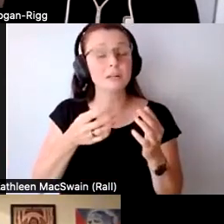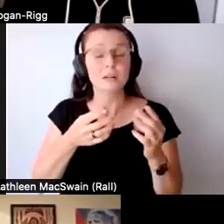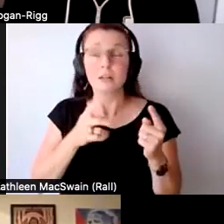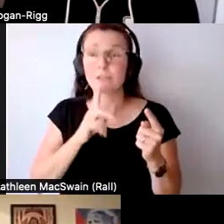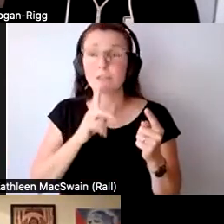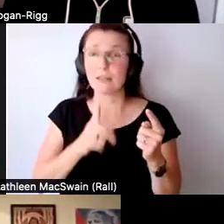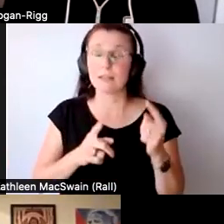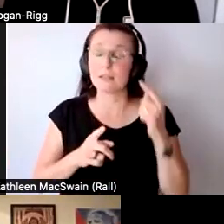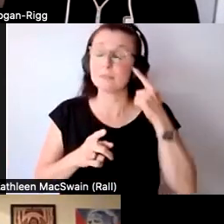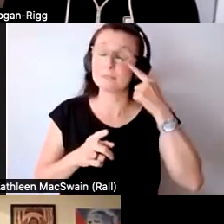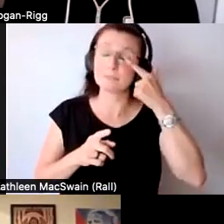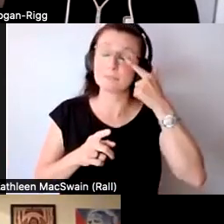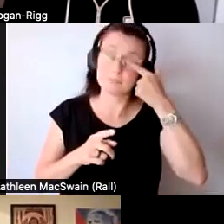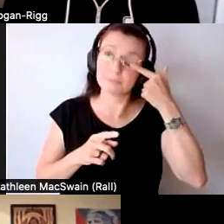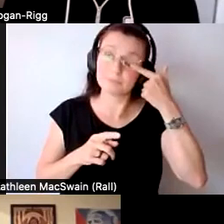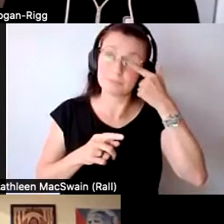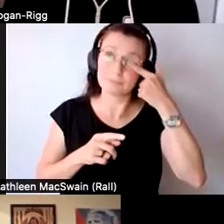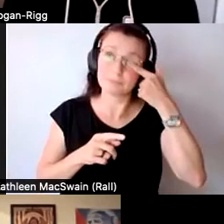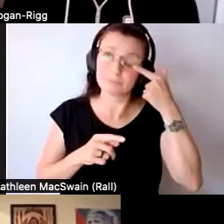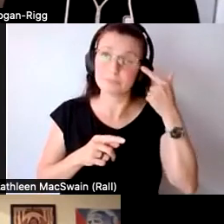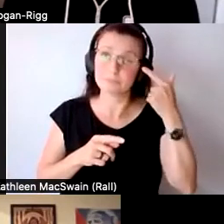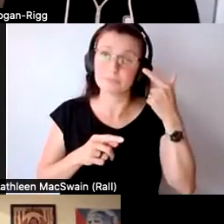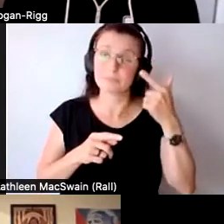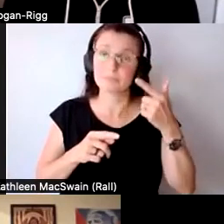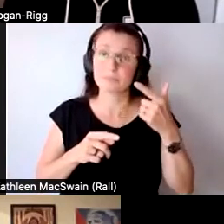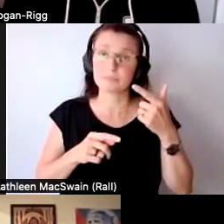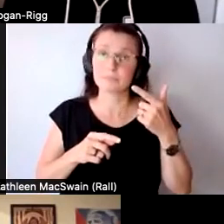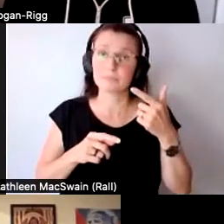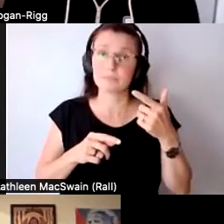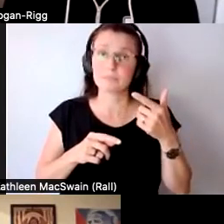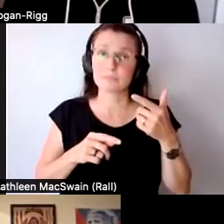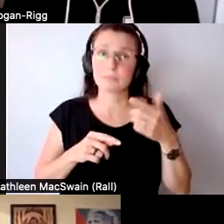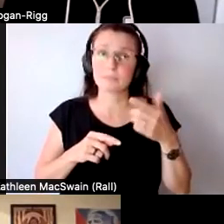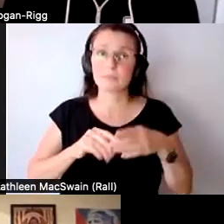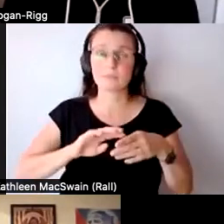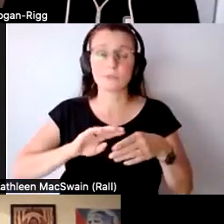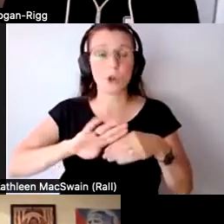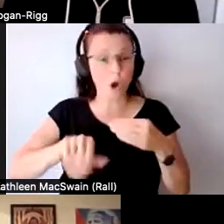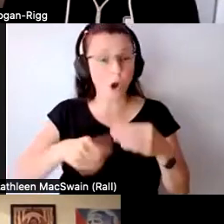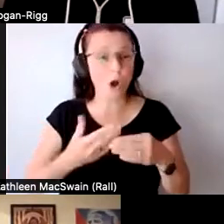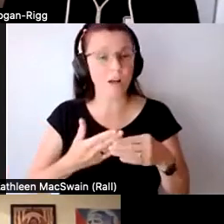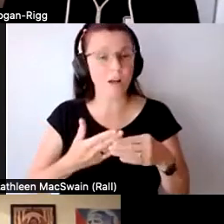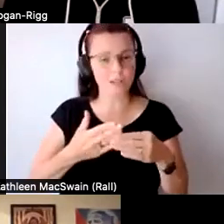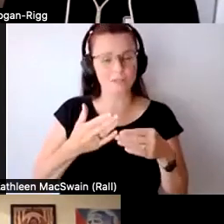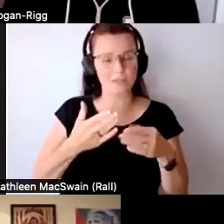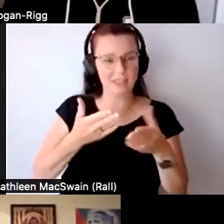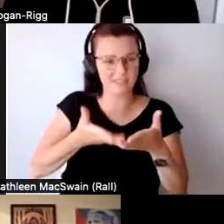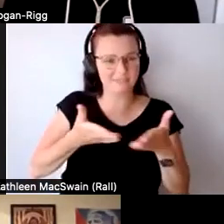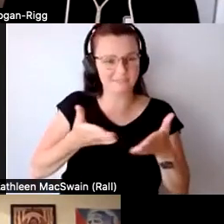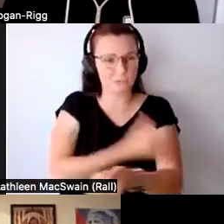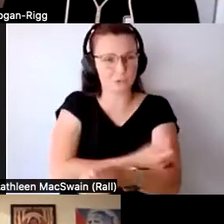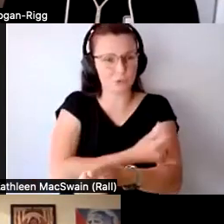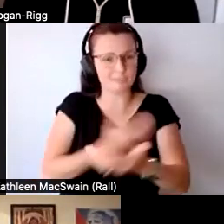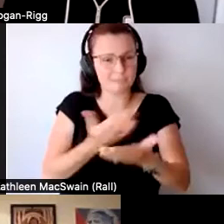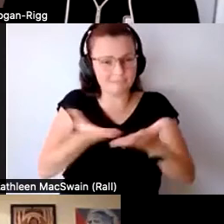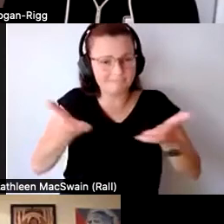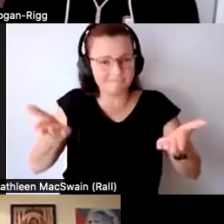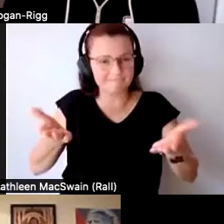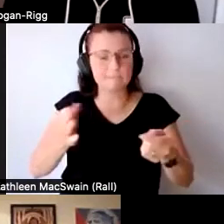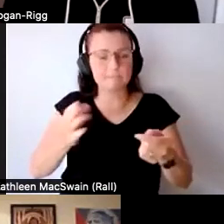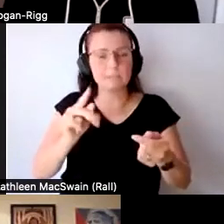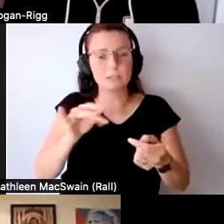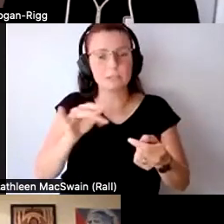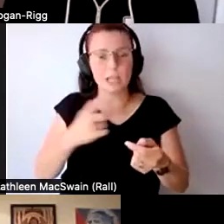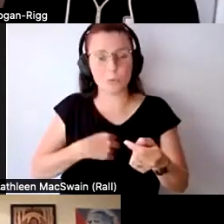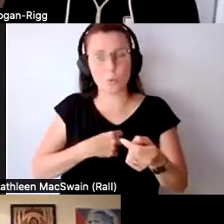the paraphernalia and we're disposing of it through through a company we use, and the numbers are pretty